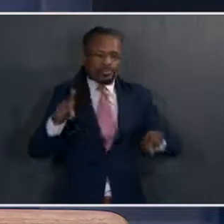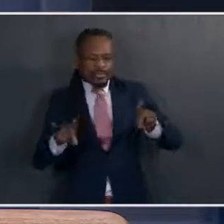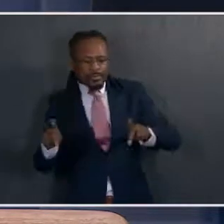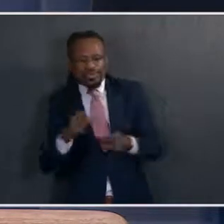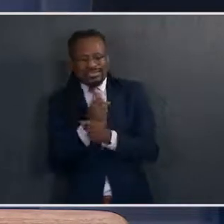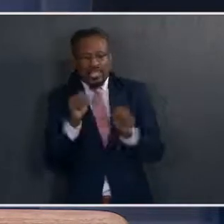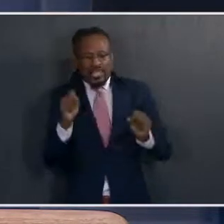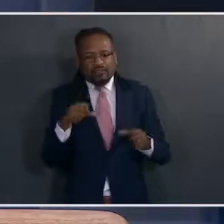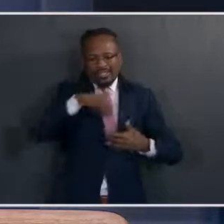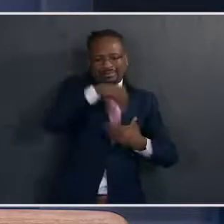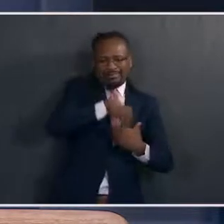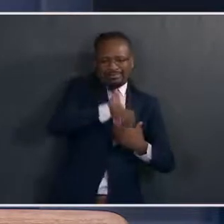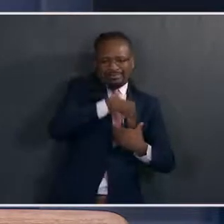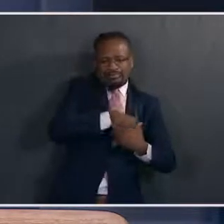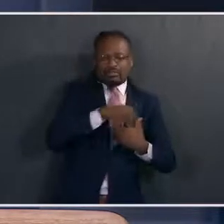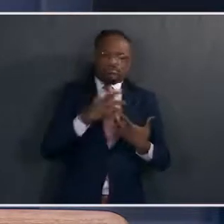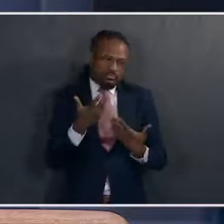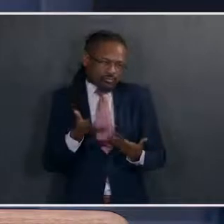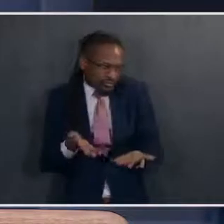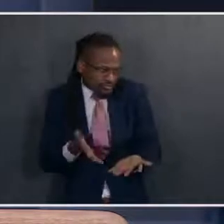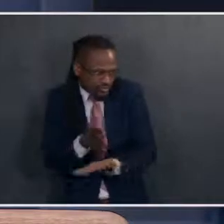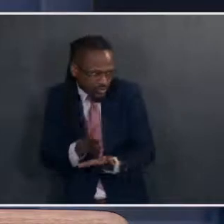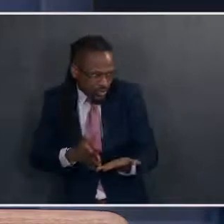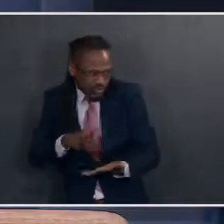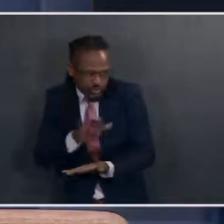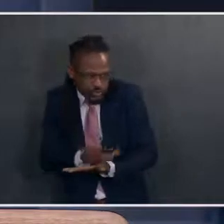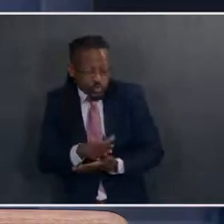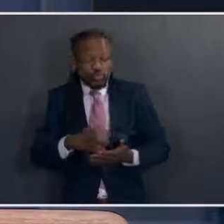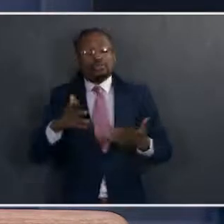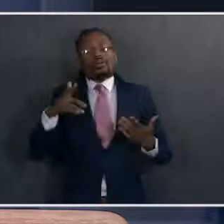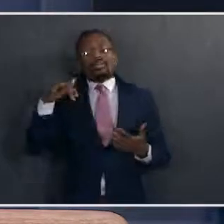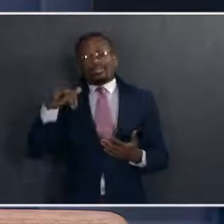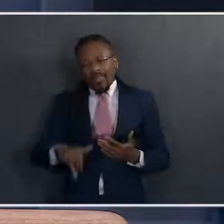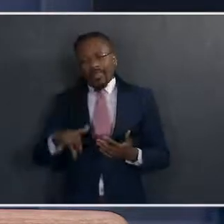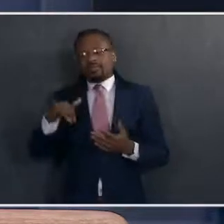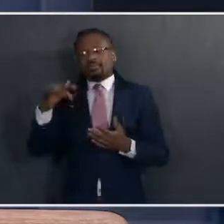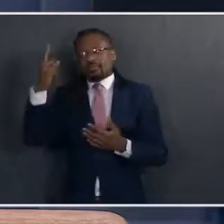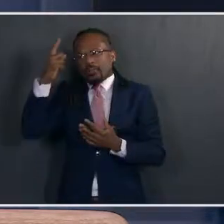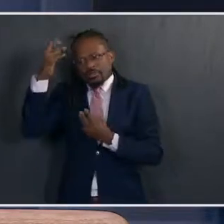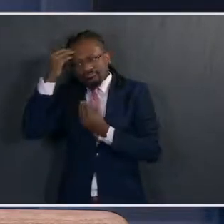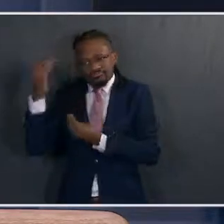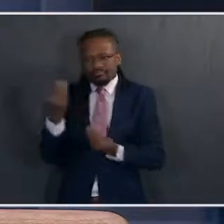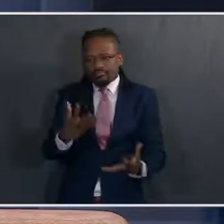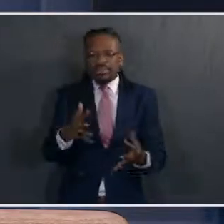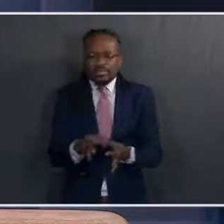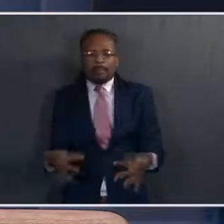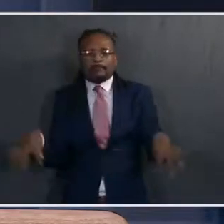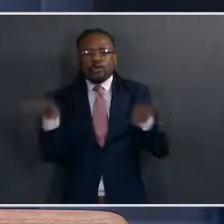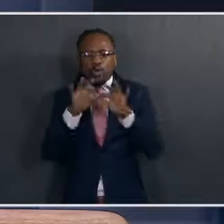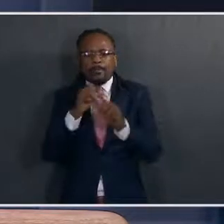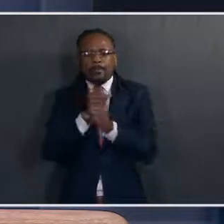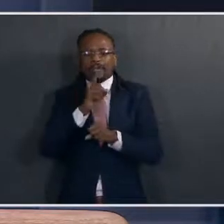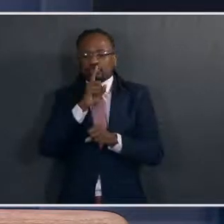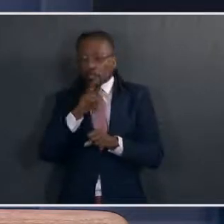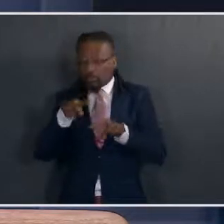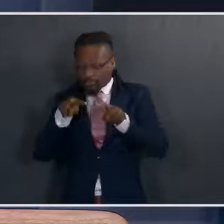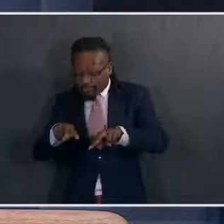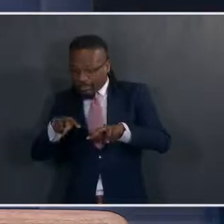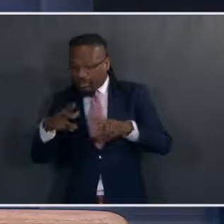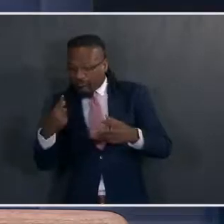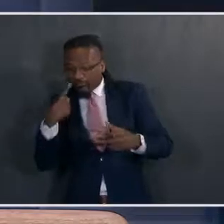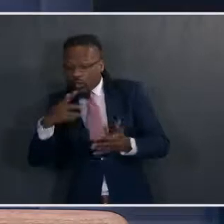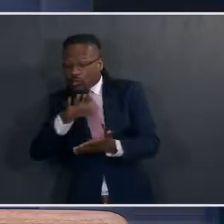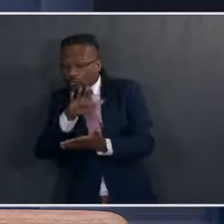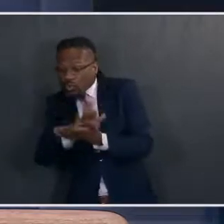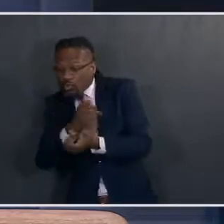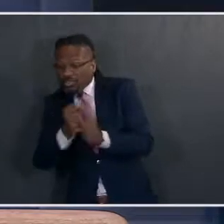indoors, which is part of what school is. So they're just conveying that that's an important component of looking at school safety and how we can reopen schools.